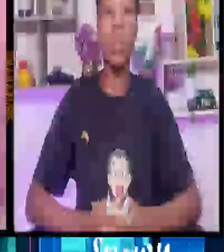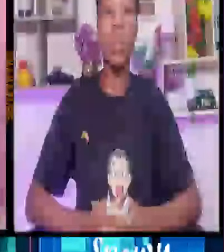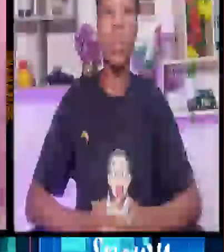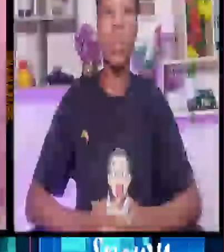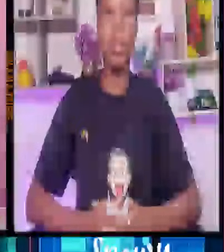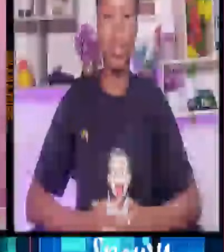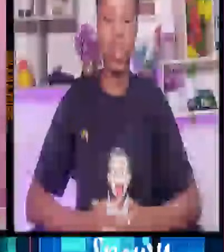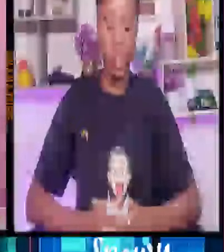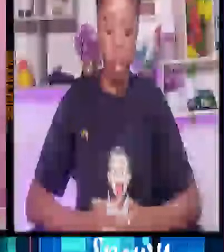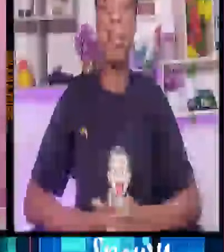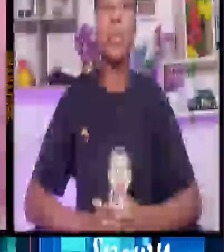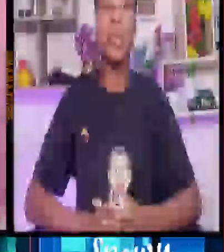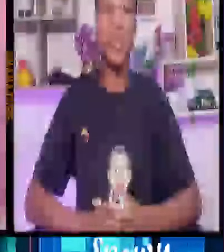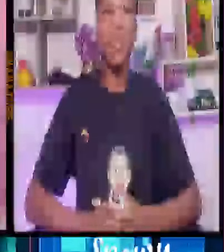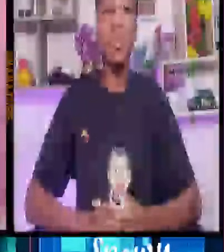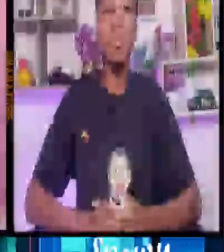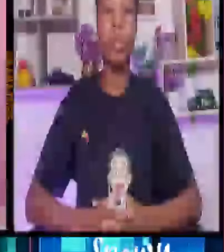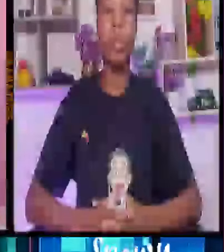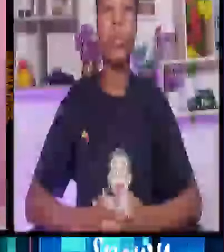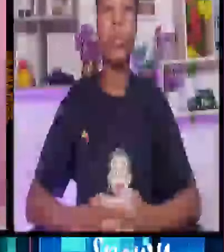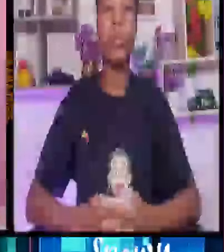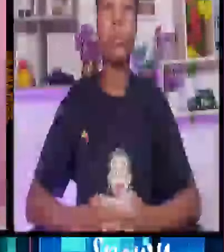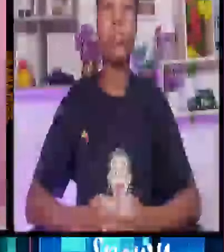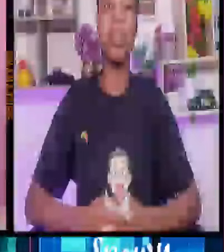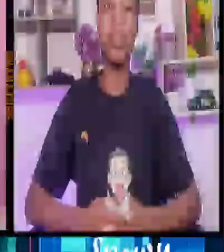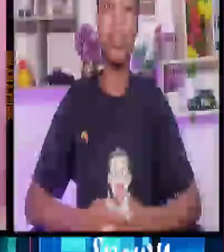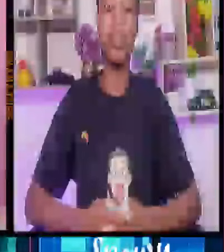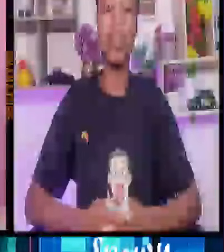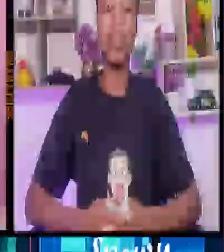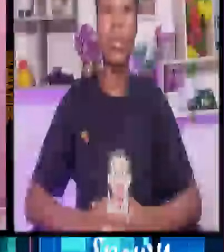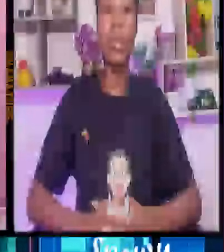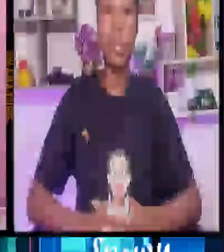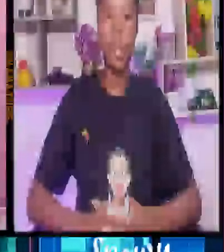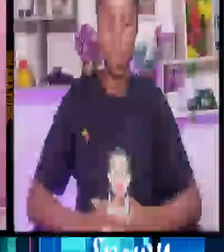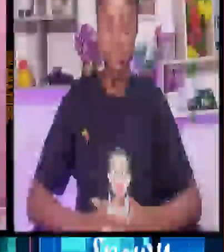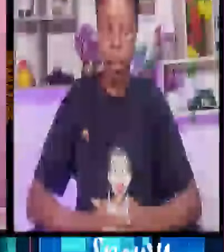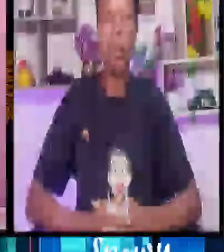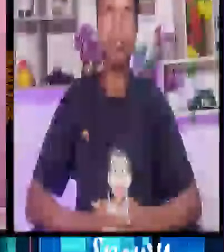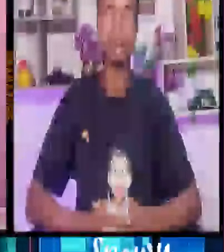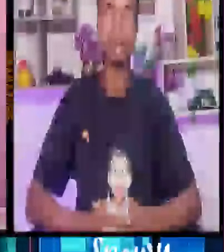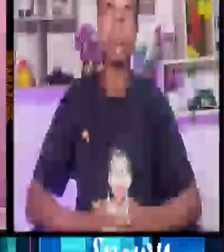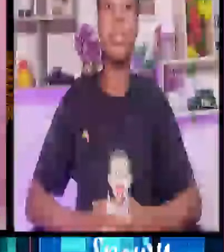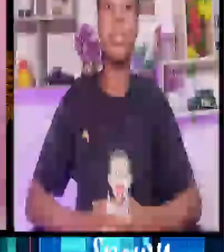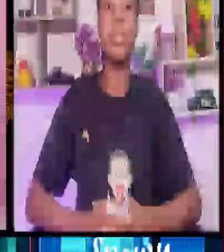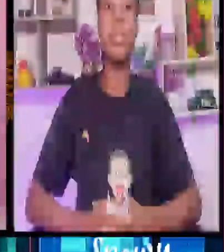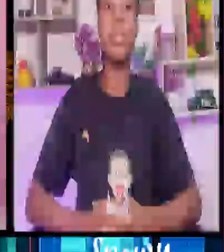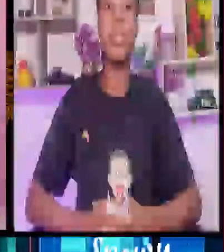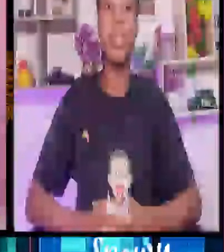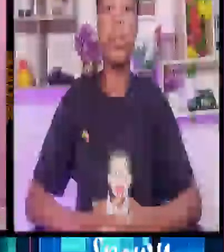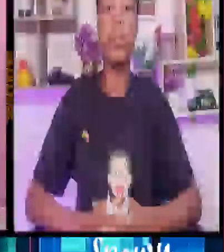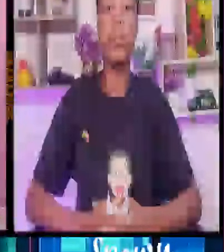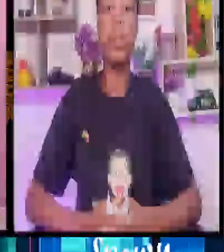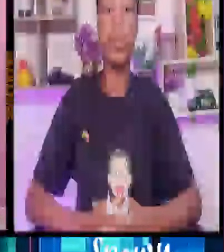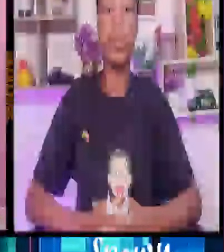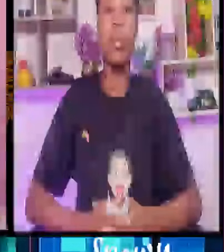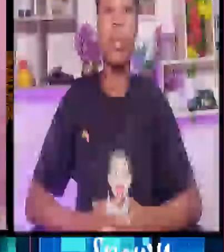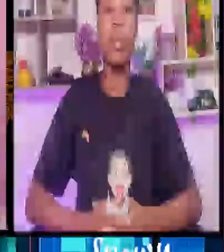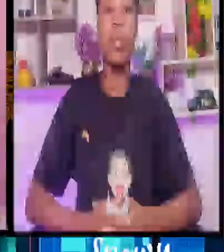with whether or not people have come once in the general elections and have won. And there are precedents to